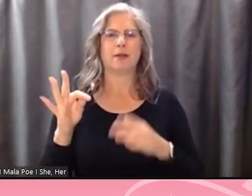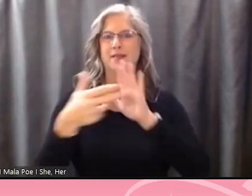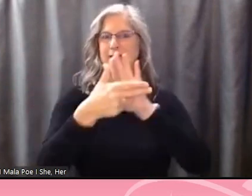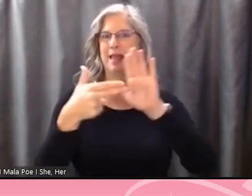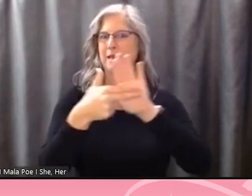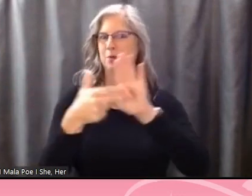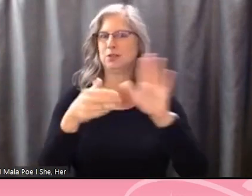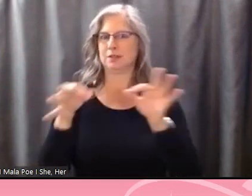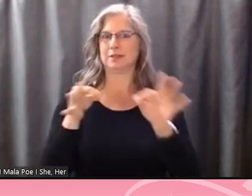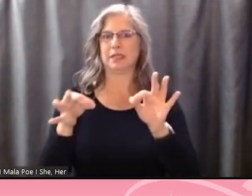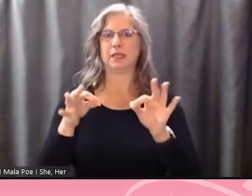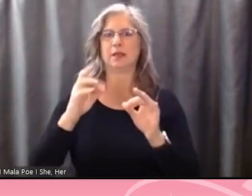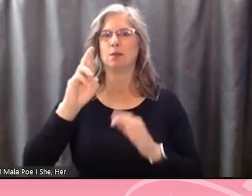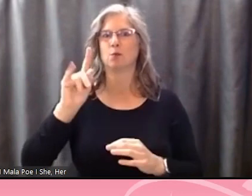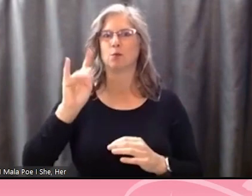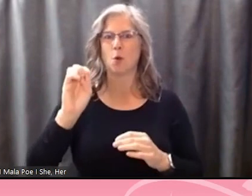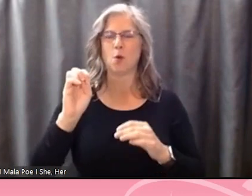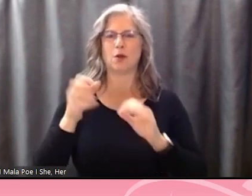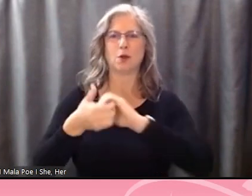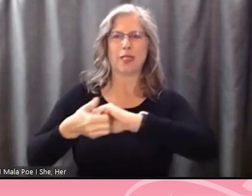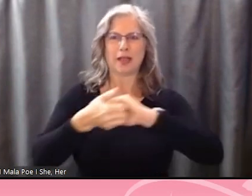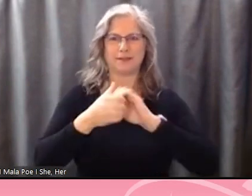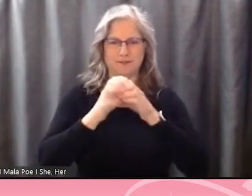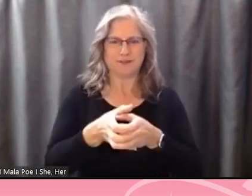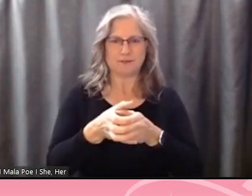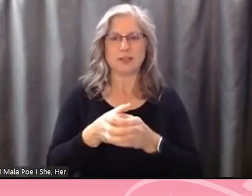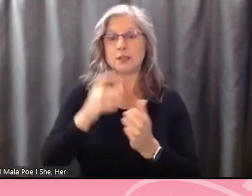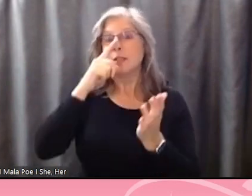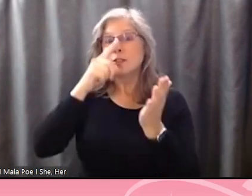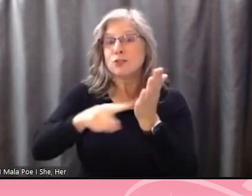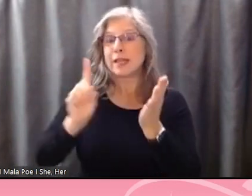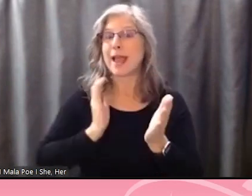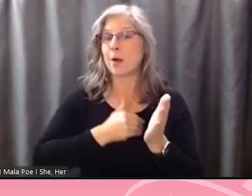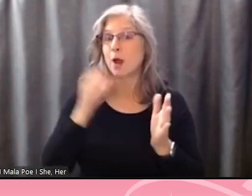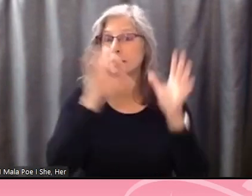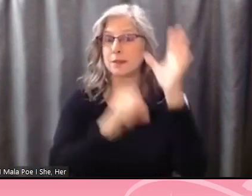role collective, checking our assumptions.